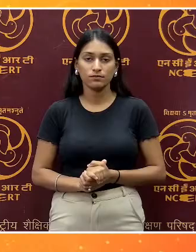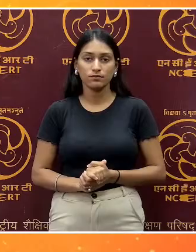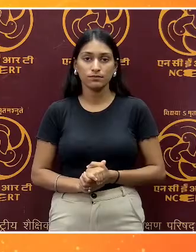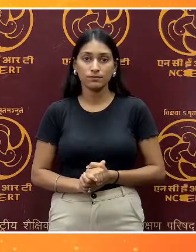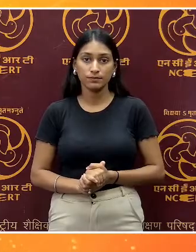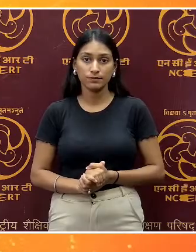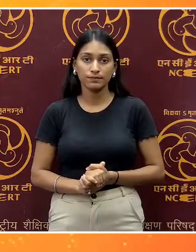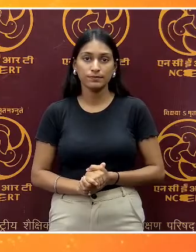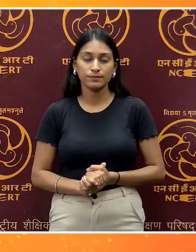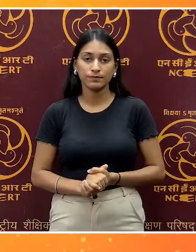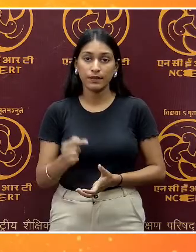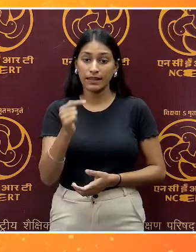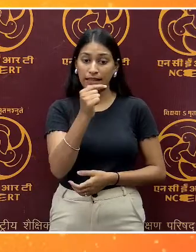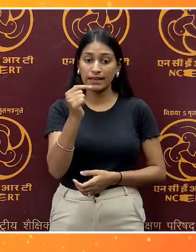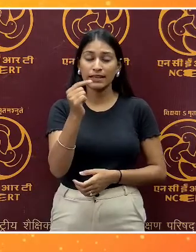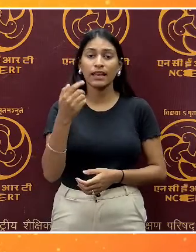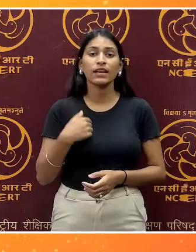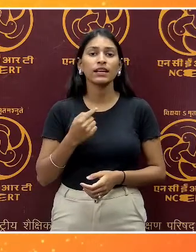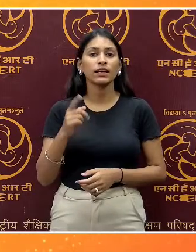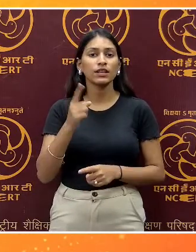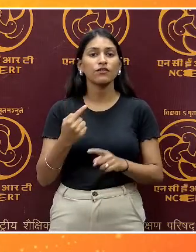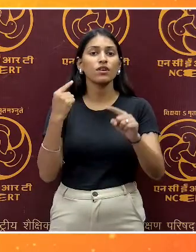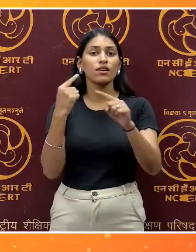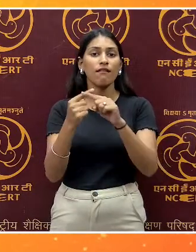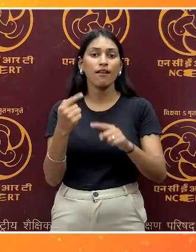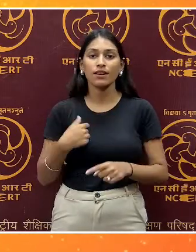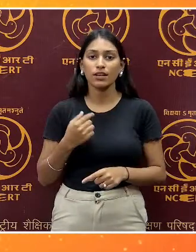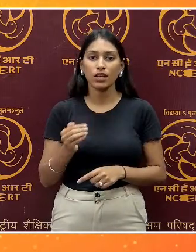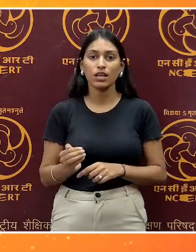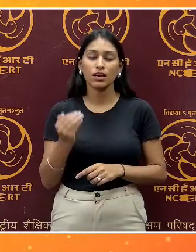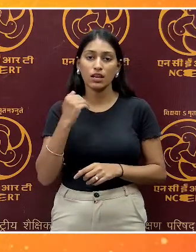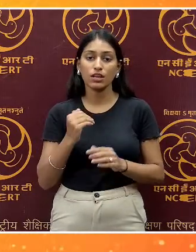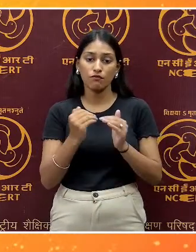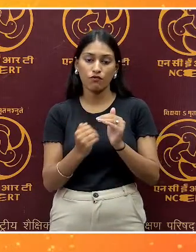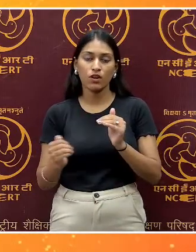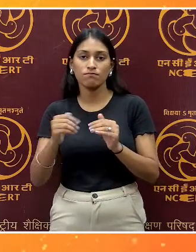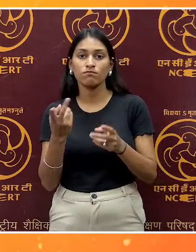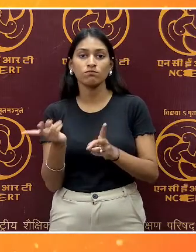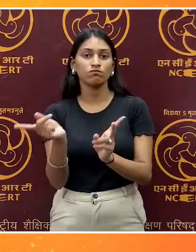a negative real number, the direction is reversed. Right.